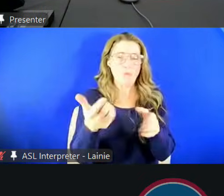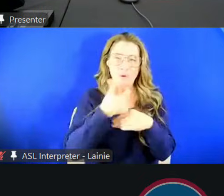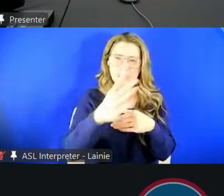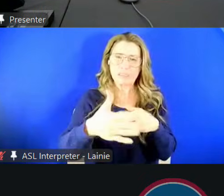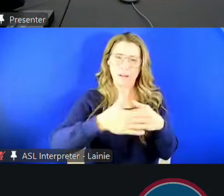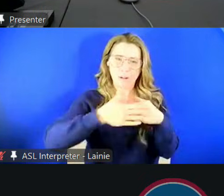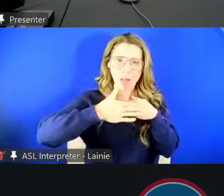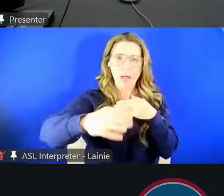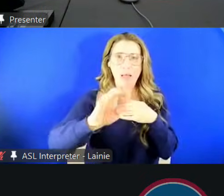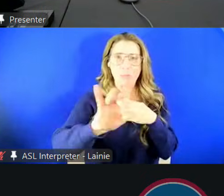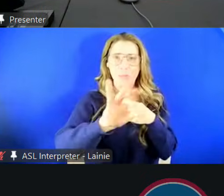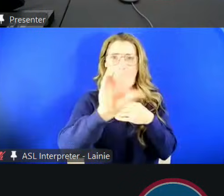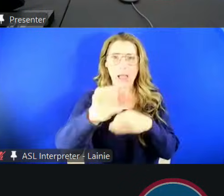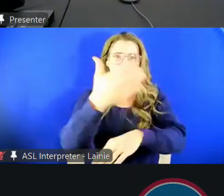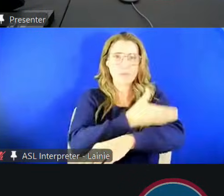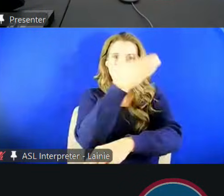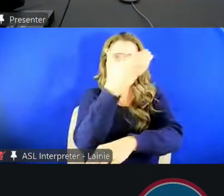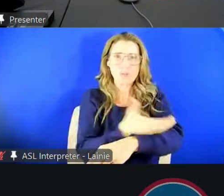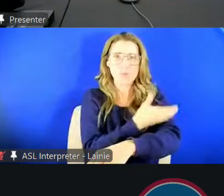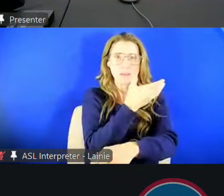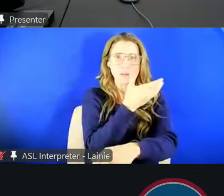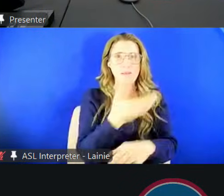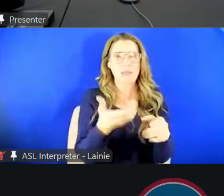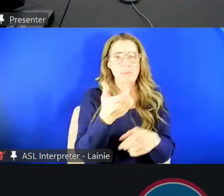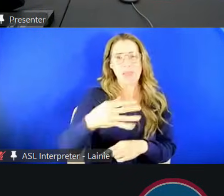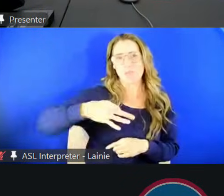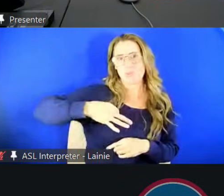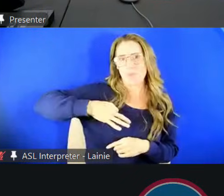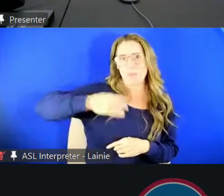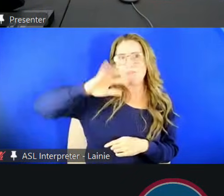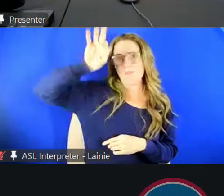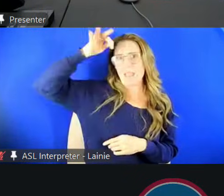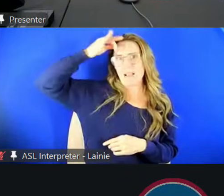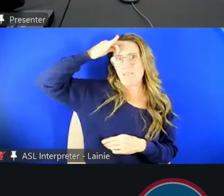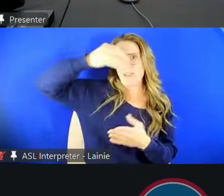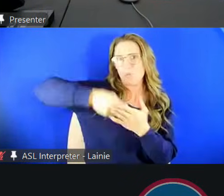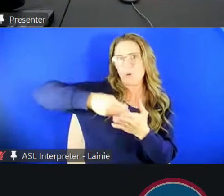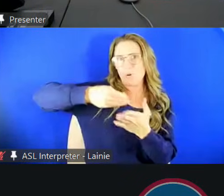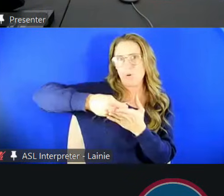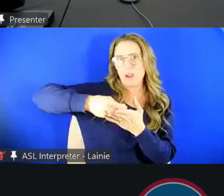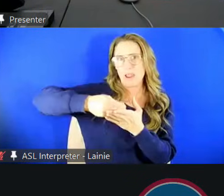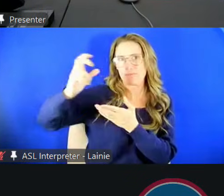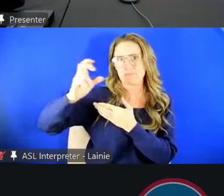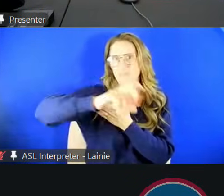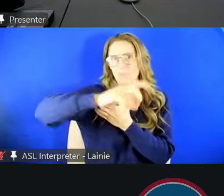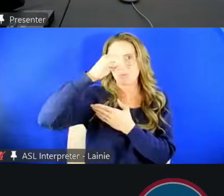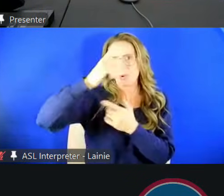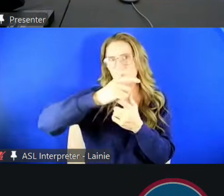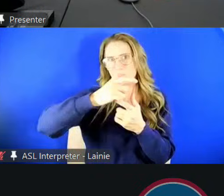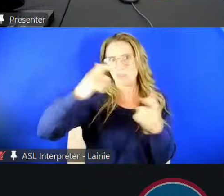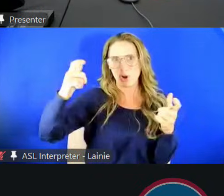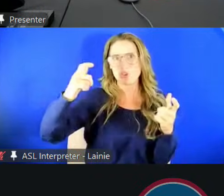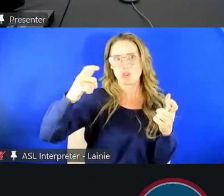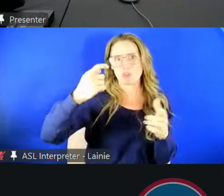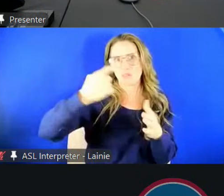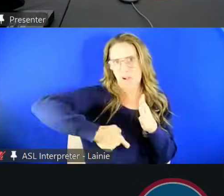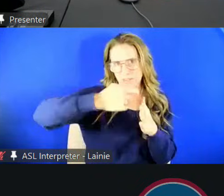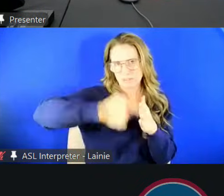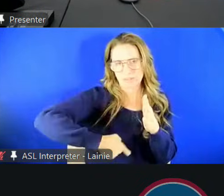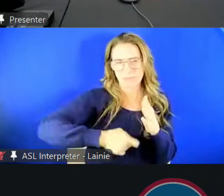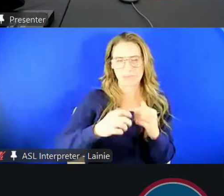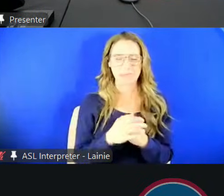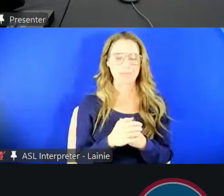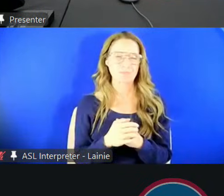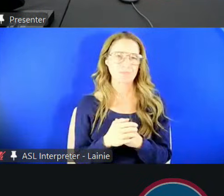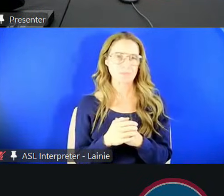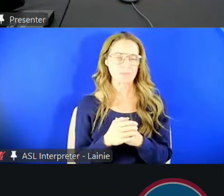might need to like apply to like a federal grant, you know, for those larger capital costs. So in that case, it'll be like, you know, all